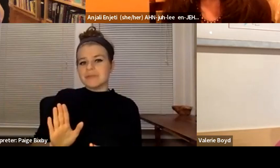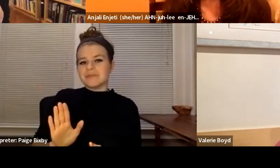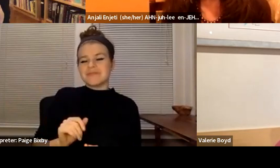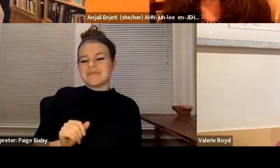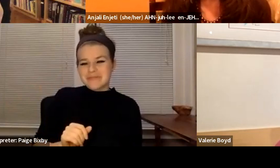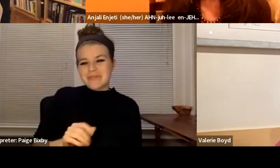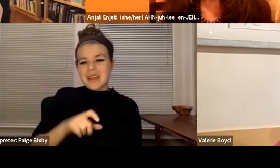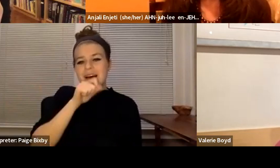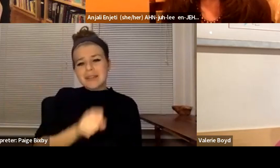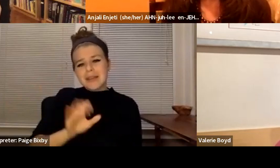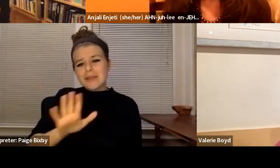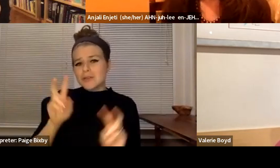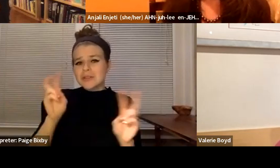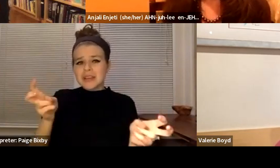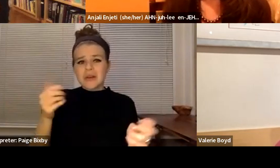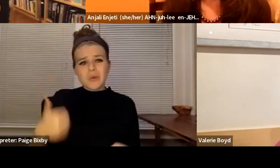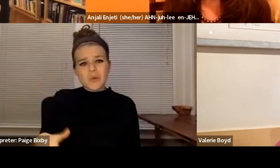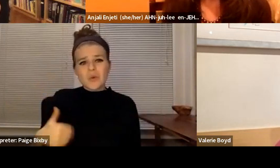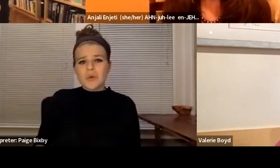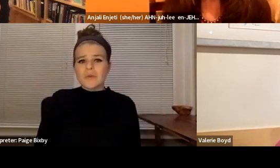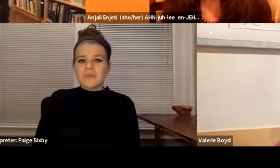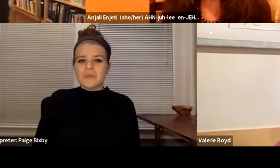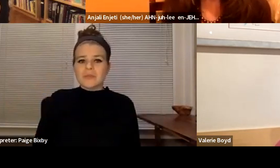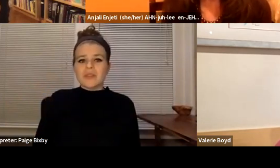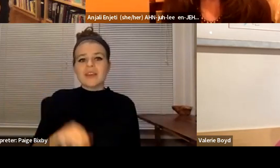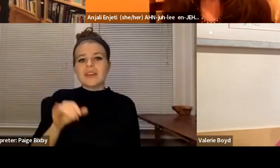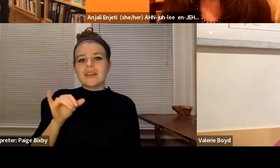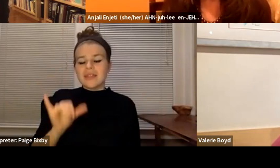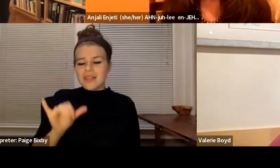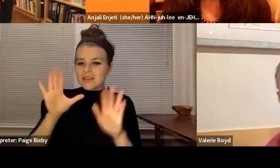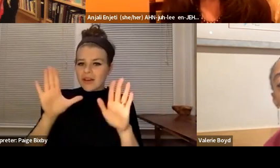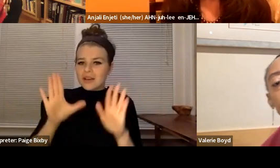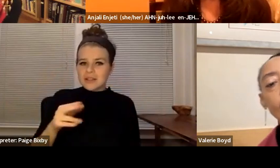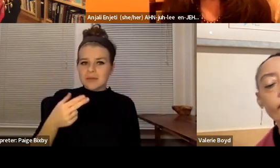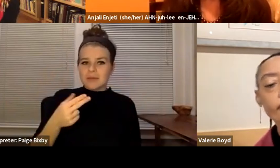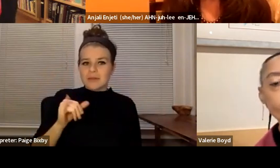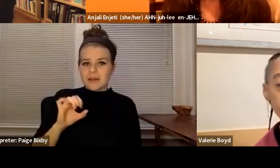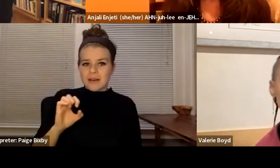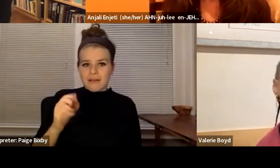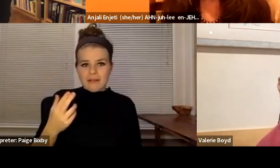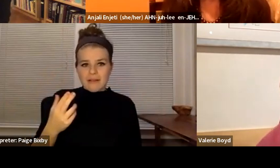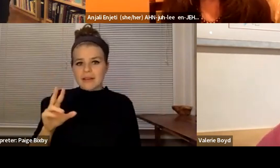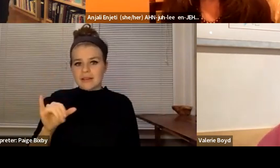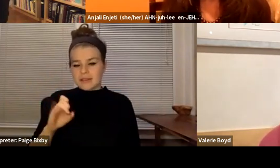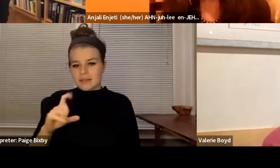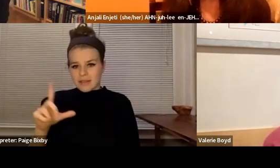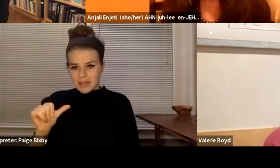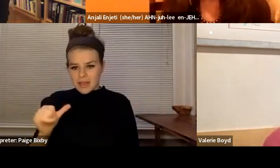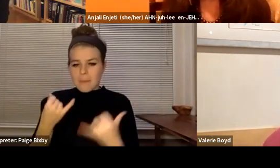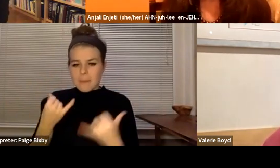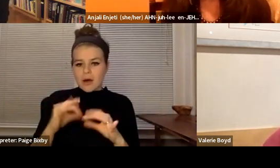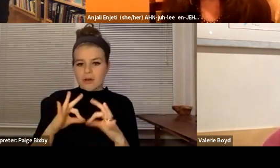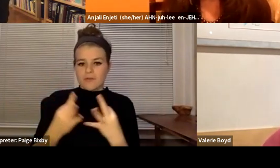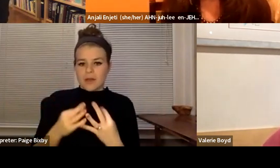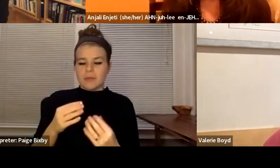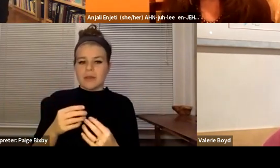I loved your title. I was like, this is awesome. Hi, Yella, a modern family memoir. I just thought that was actually a